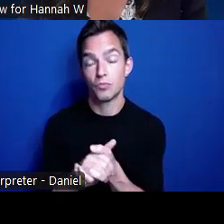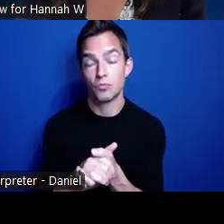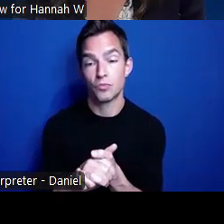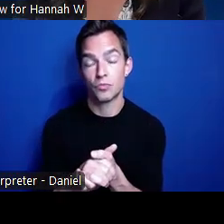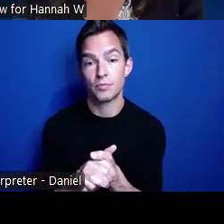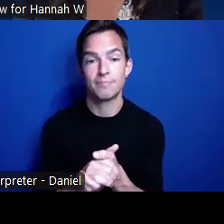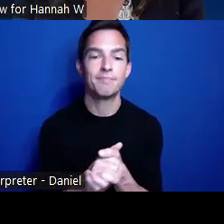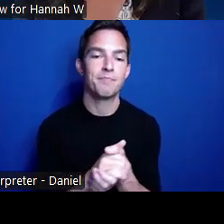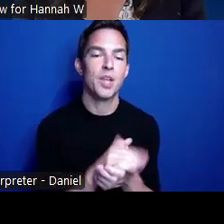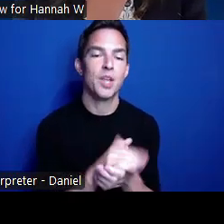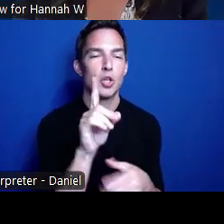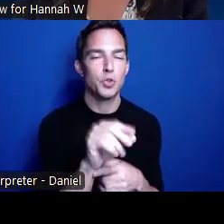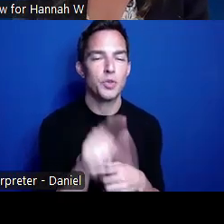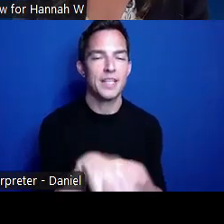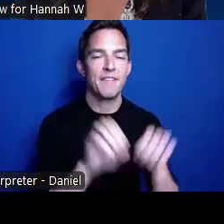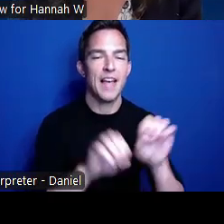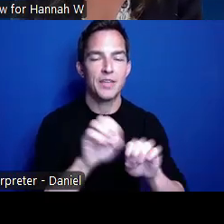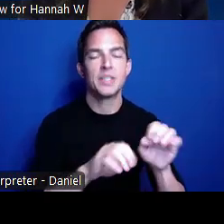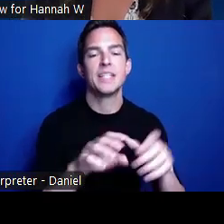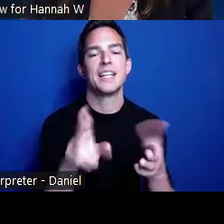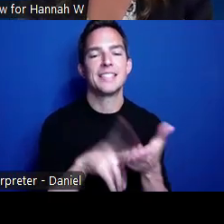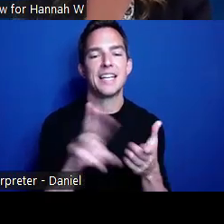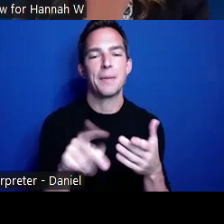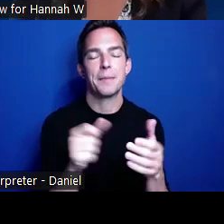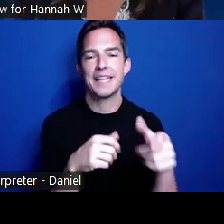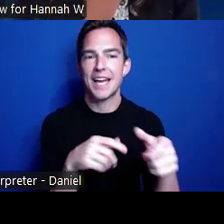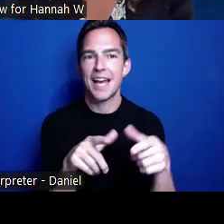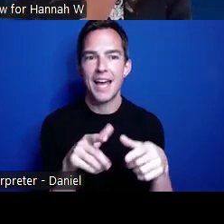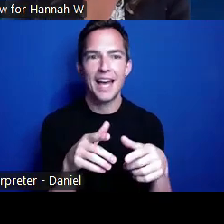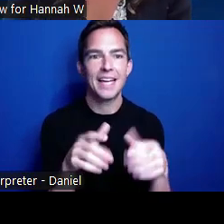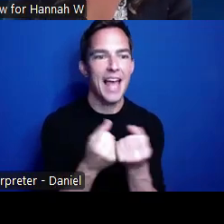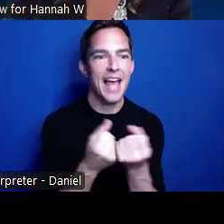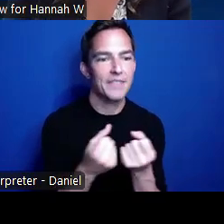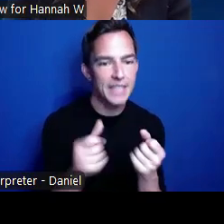Do the evaluation and then sign up to be a NAMI advocate. Thank you all.